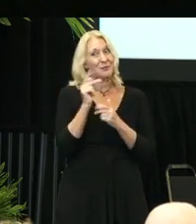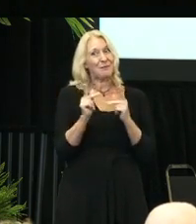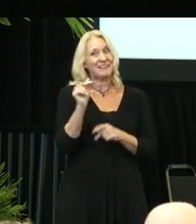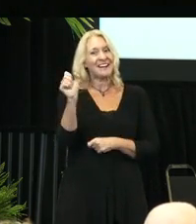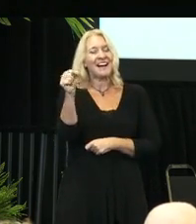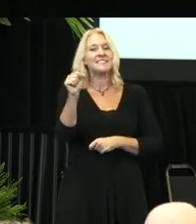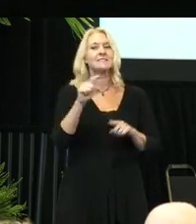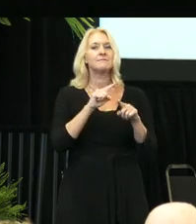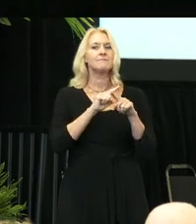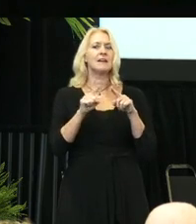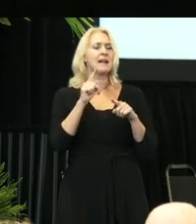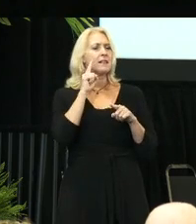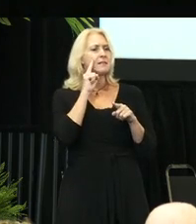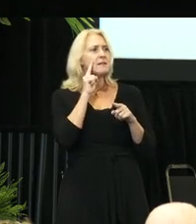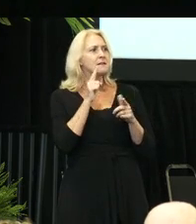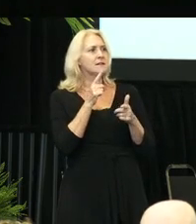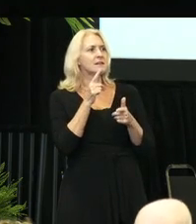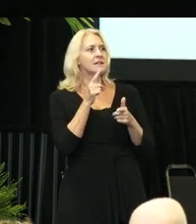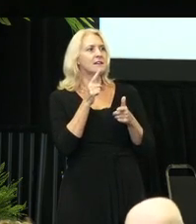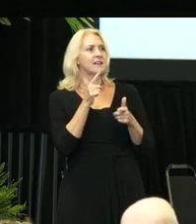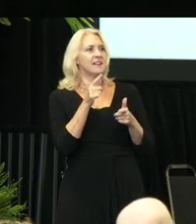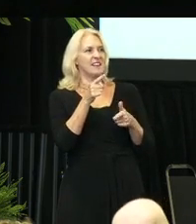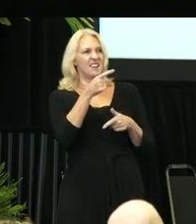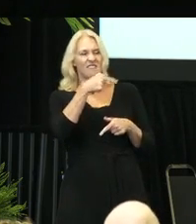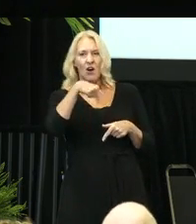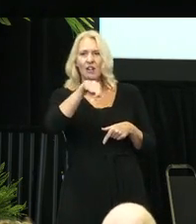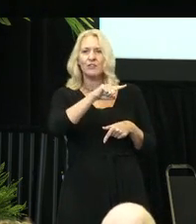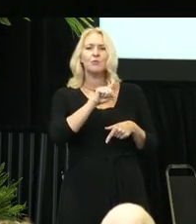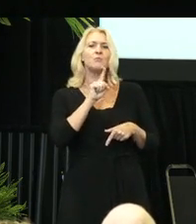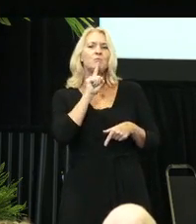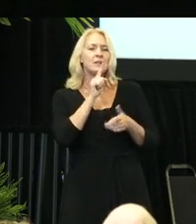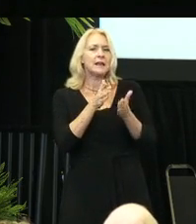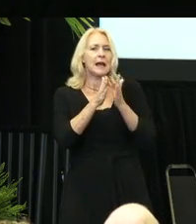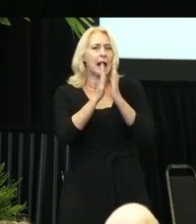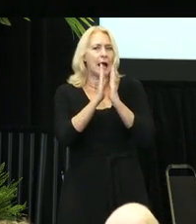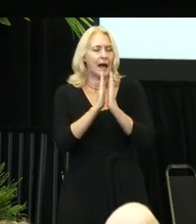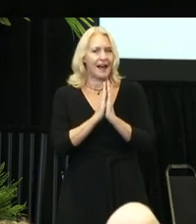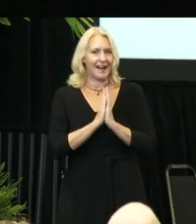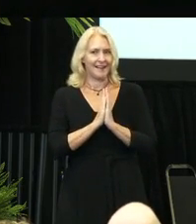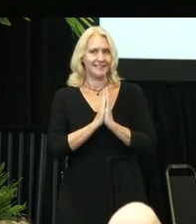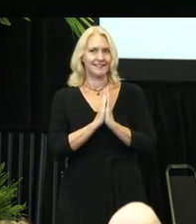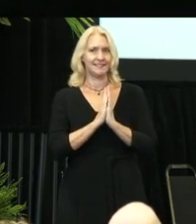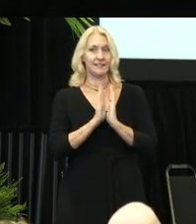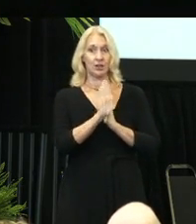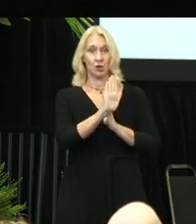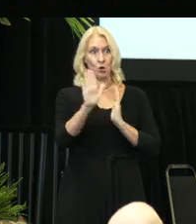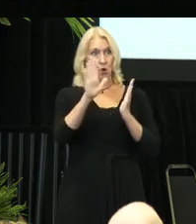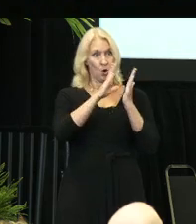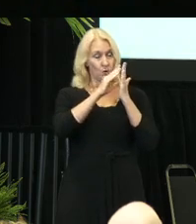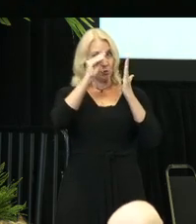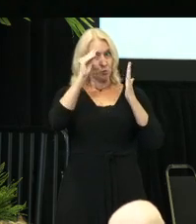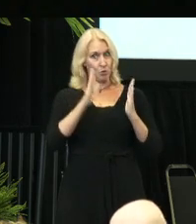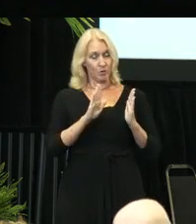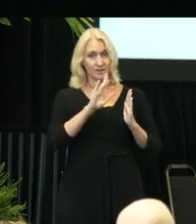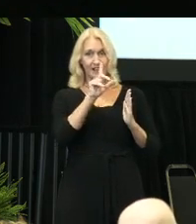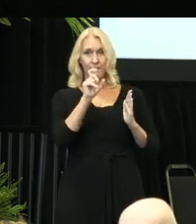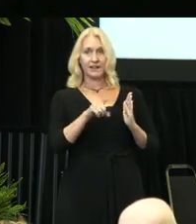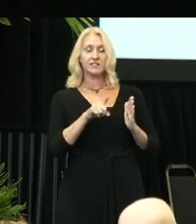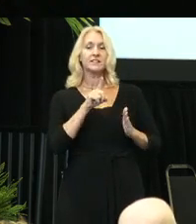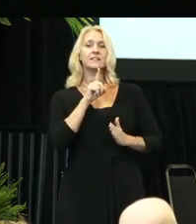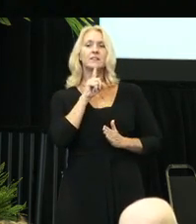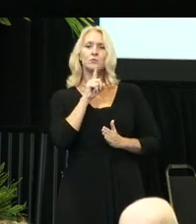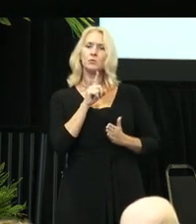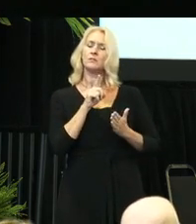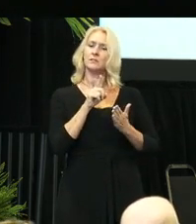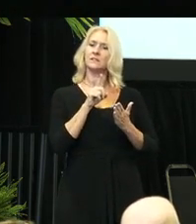if all of us as faculty had to truly ask that question of our students, and those students truly had to